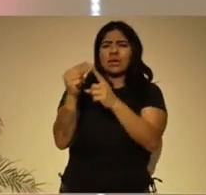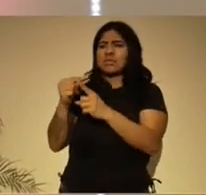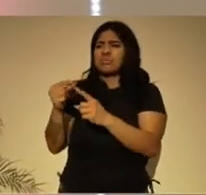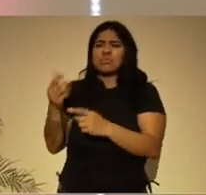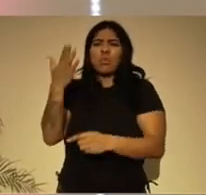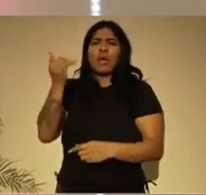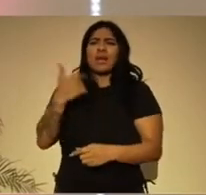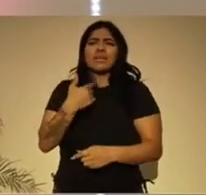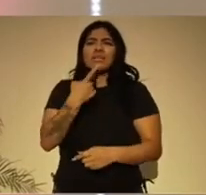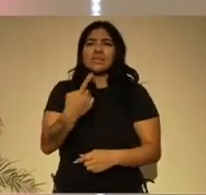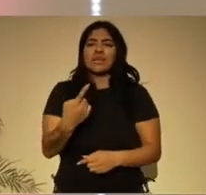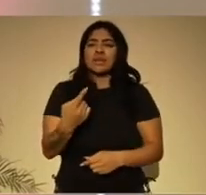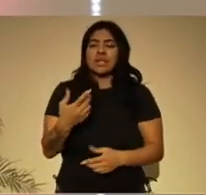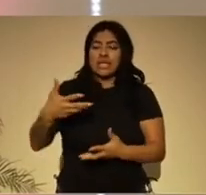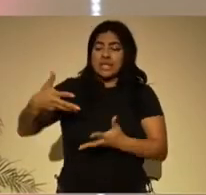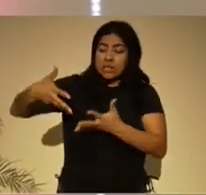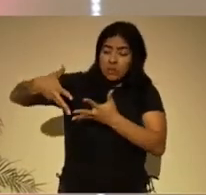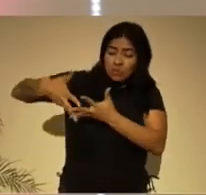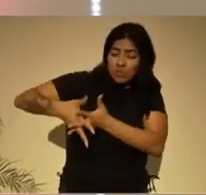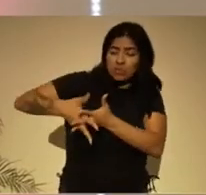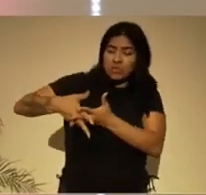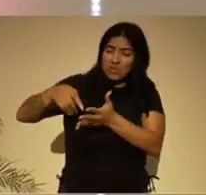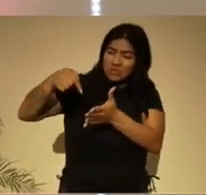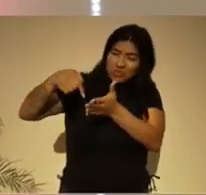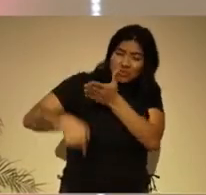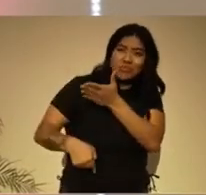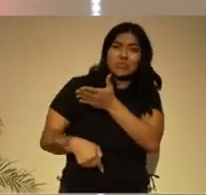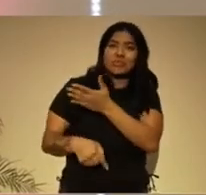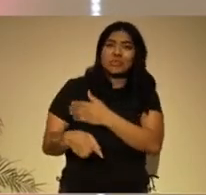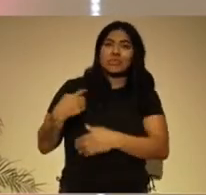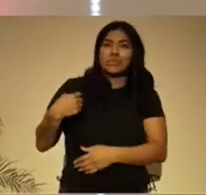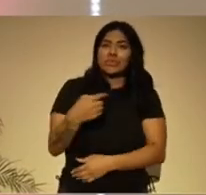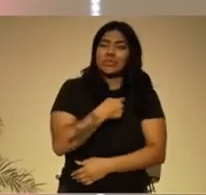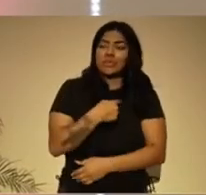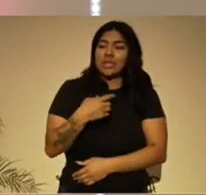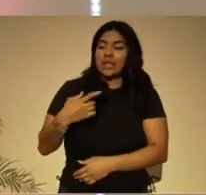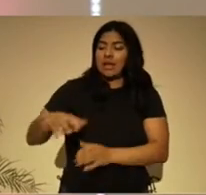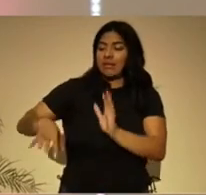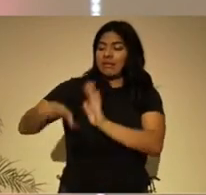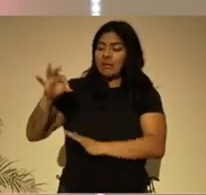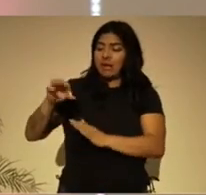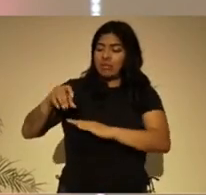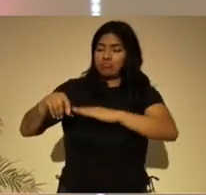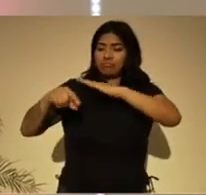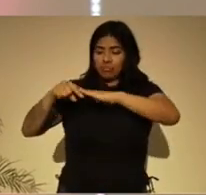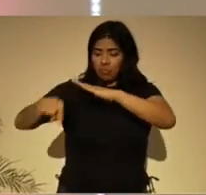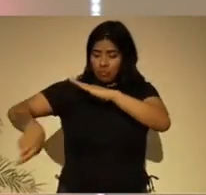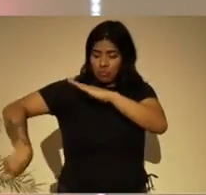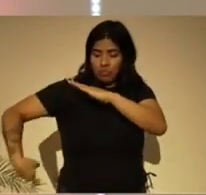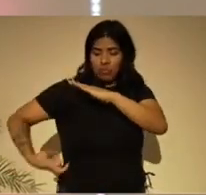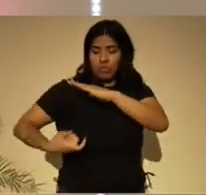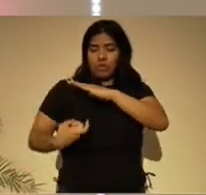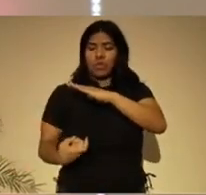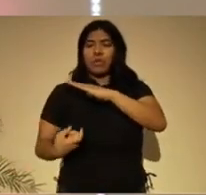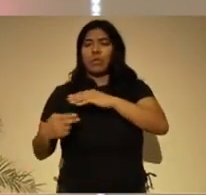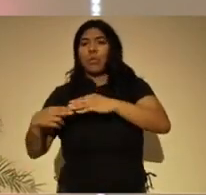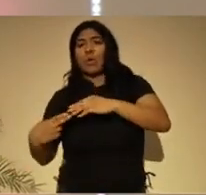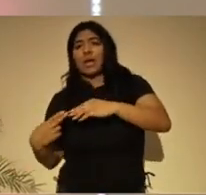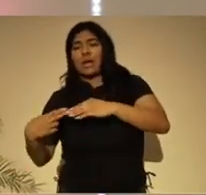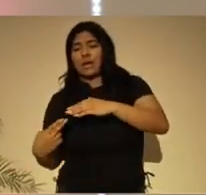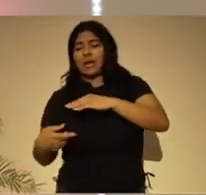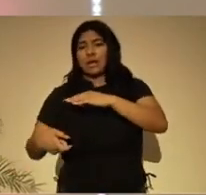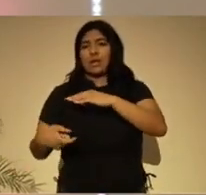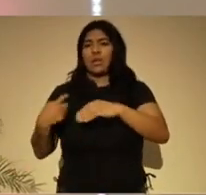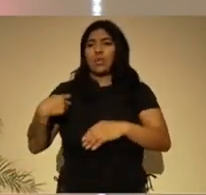deeply planted underground and in the roots, we find anchorage, something that pulls it down, a heavy weight.